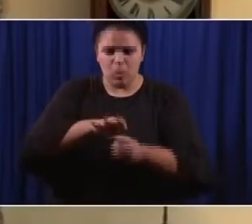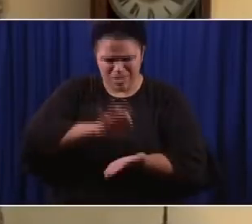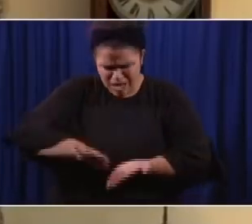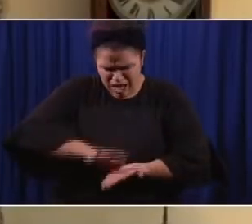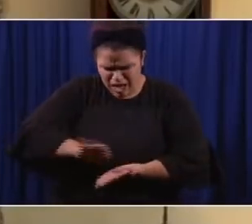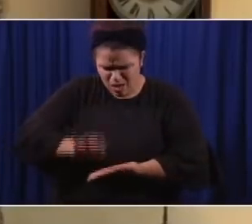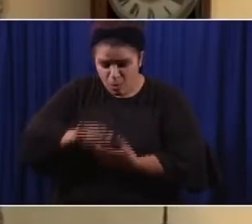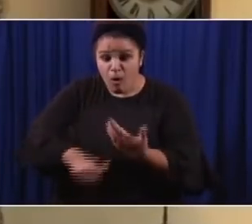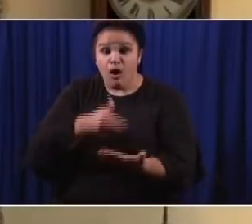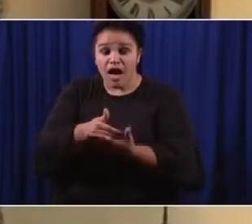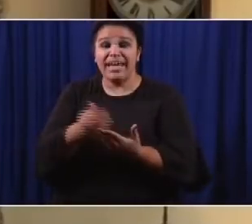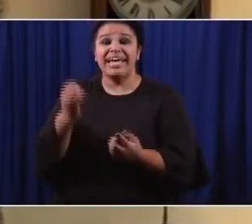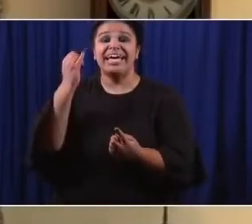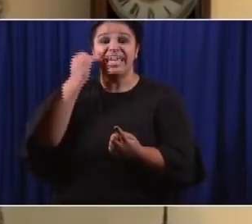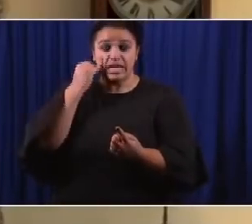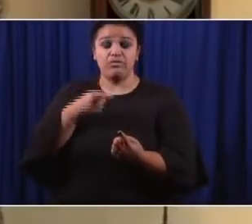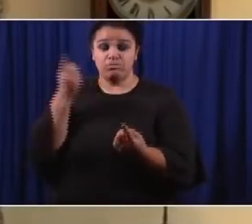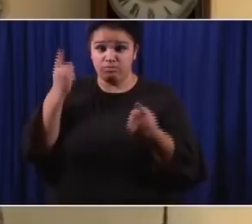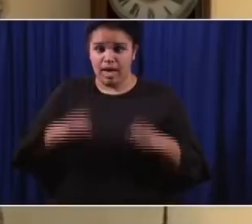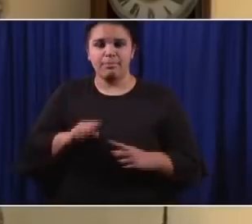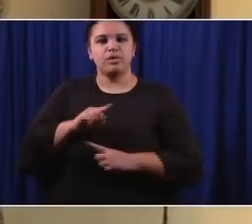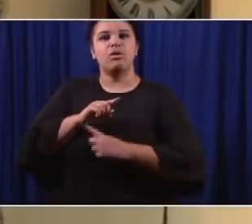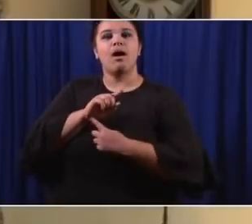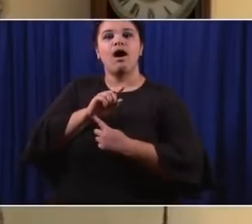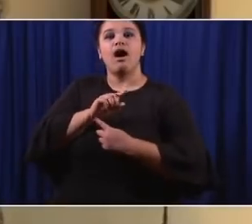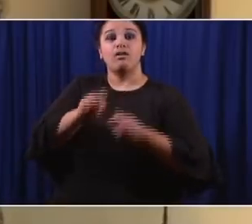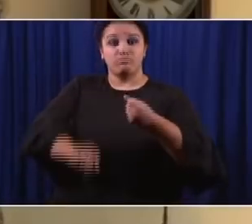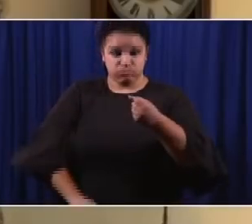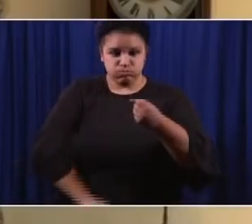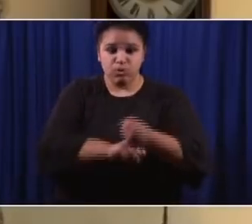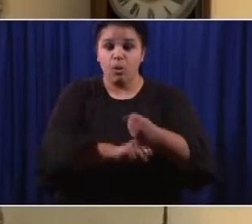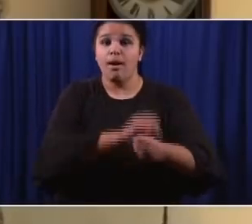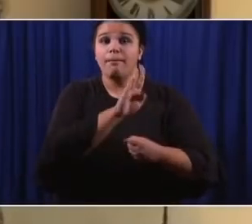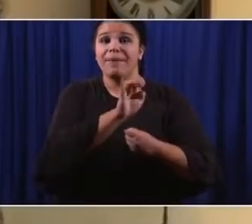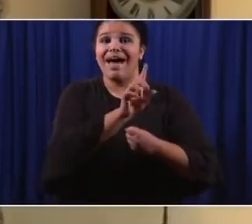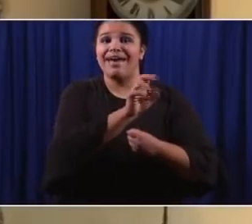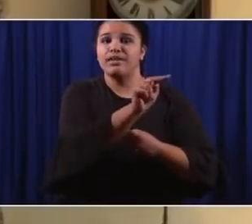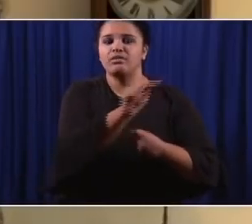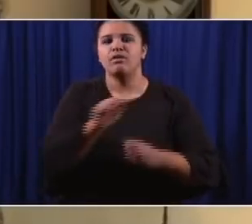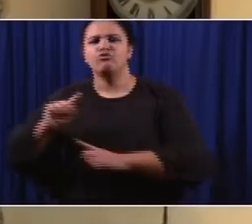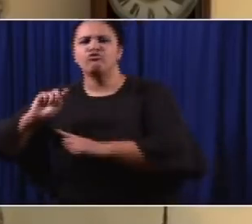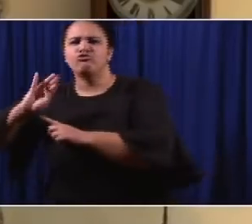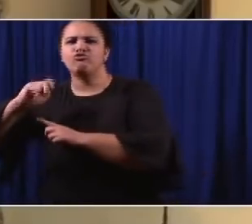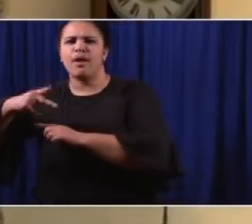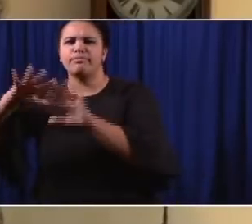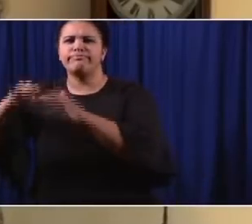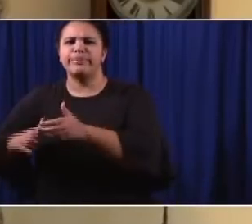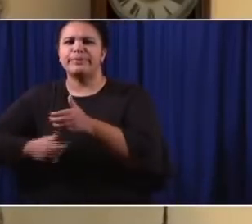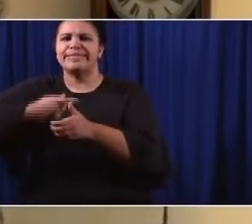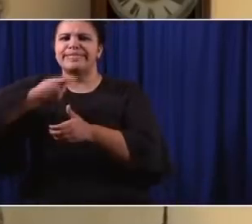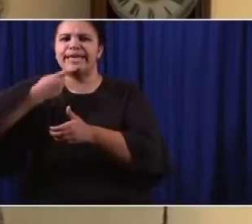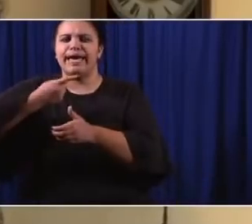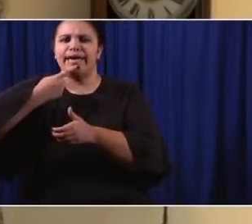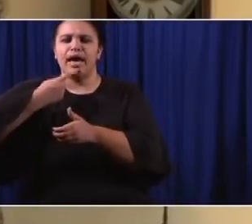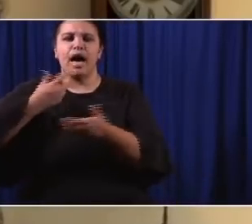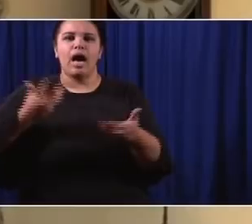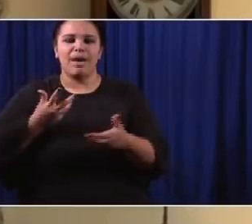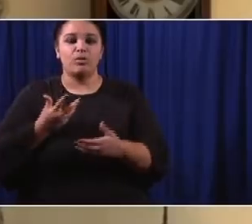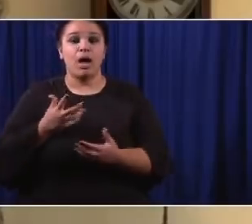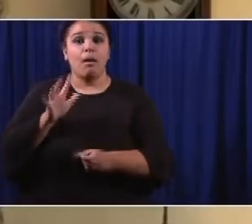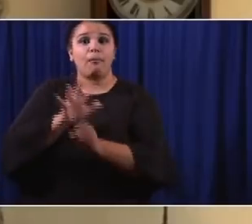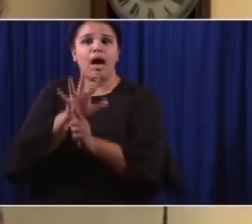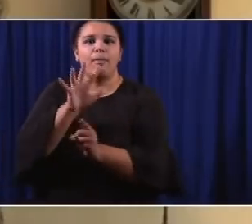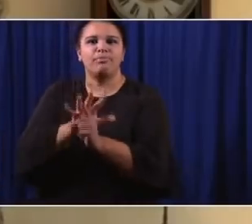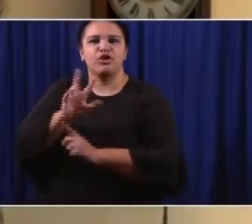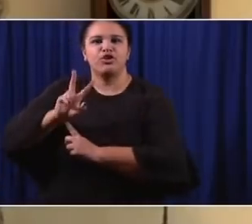are counted and Joe Biden were to win Ohio, what has the Trump campaign said to you about the legislature setting aside Ohio's popular vote because of voter